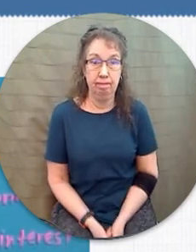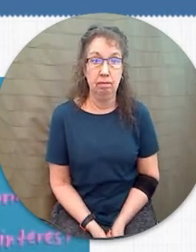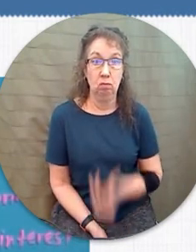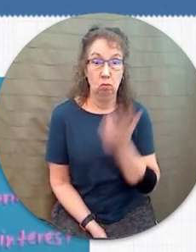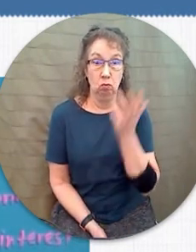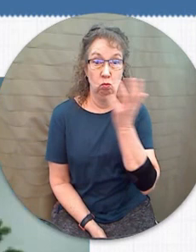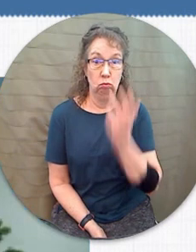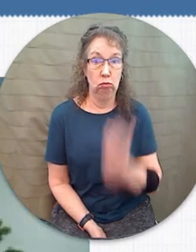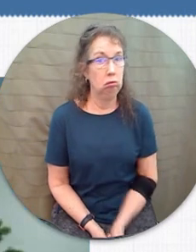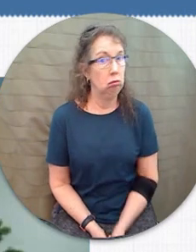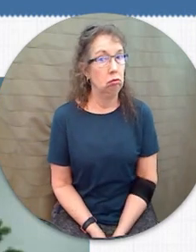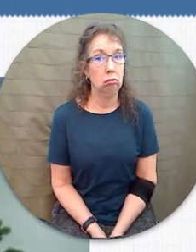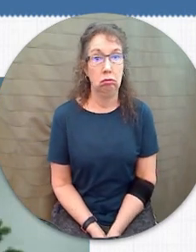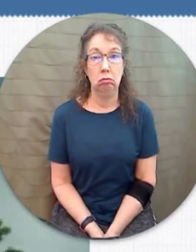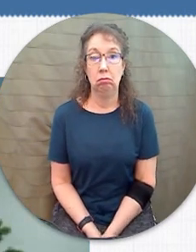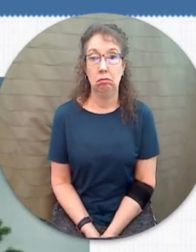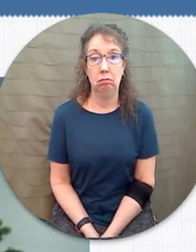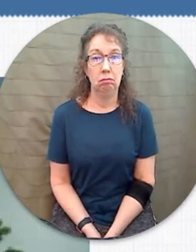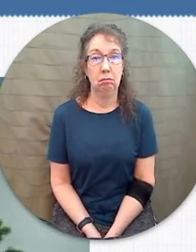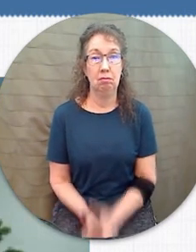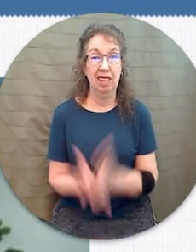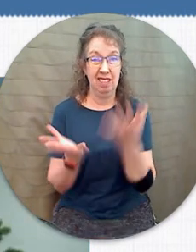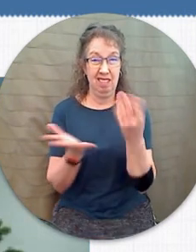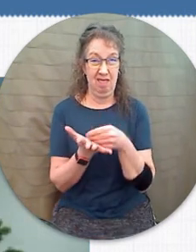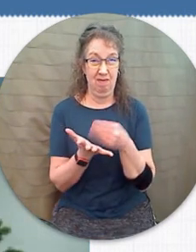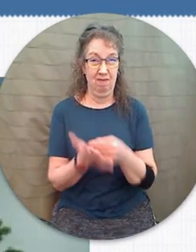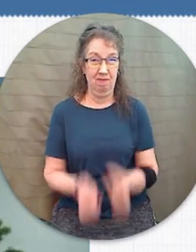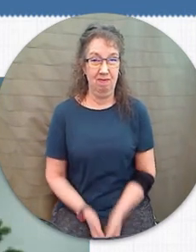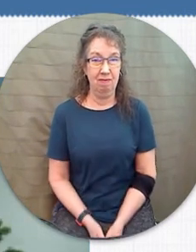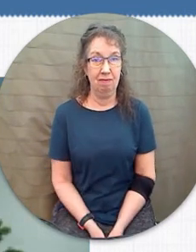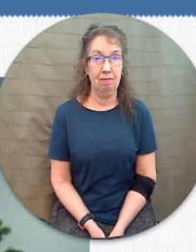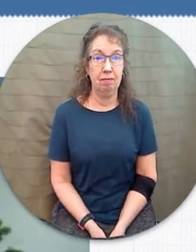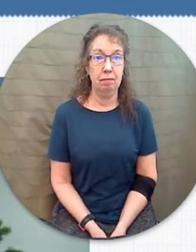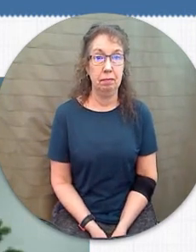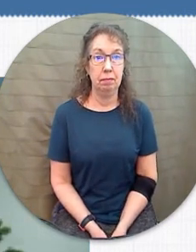Whoa. That's a lot.